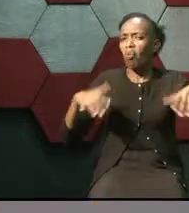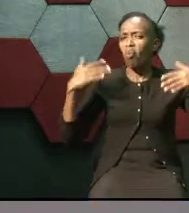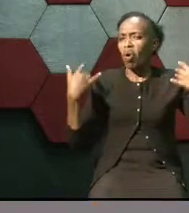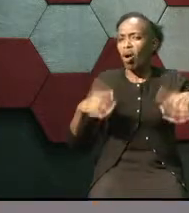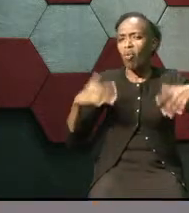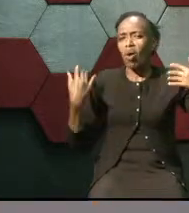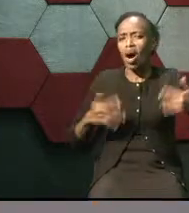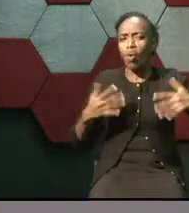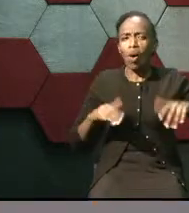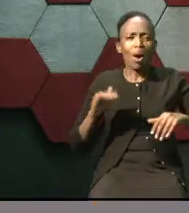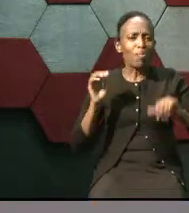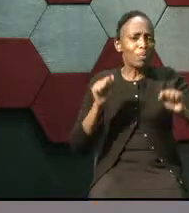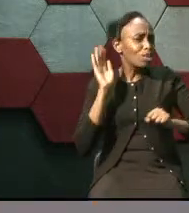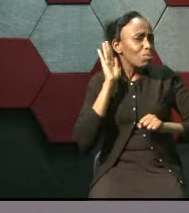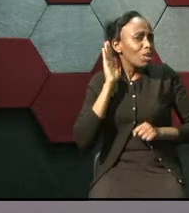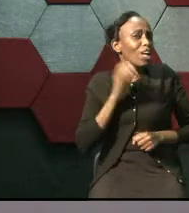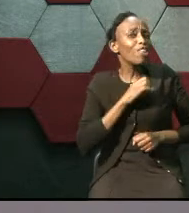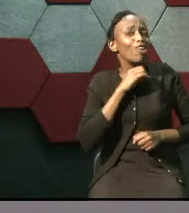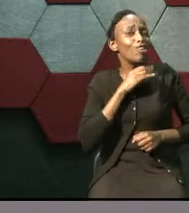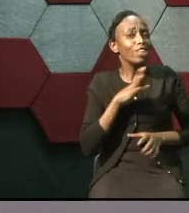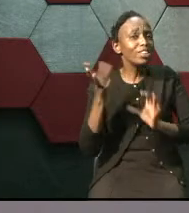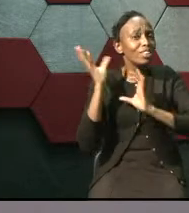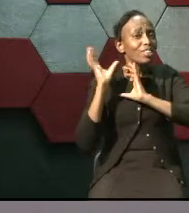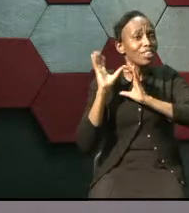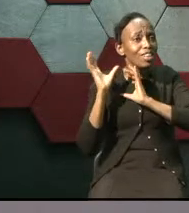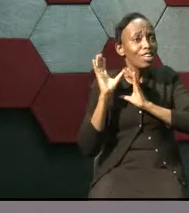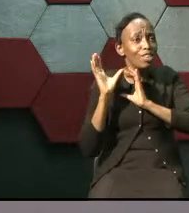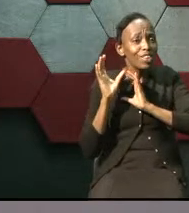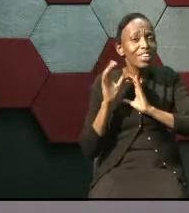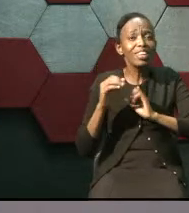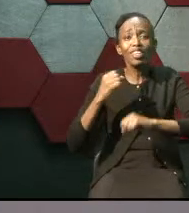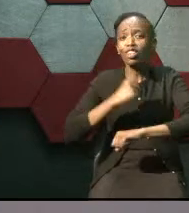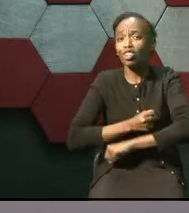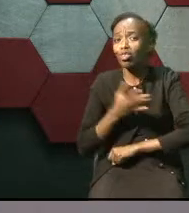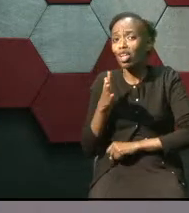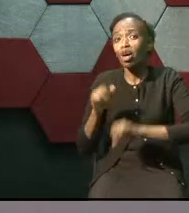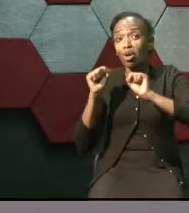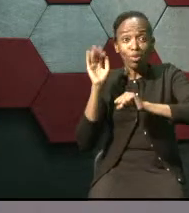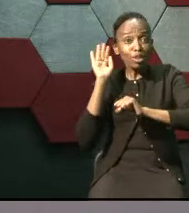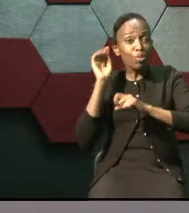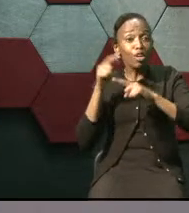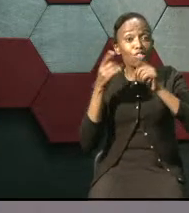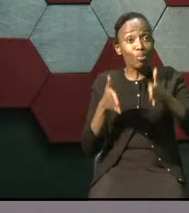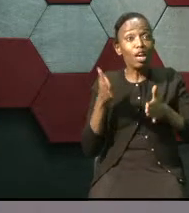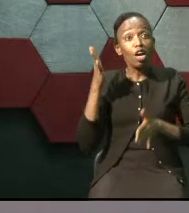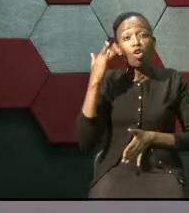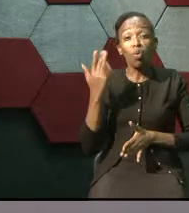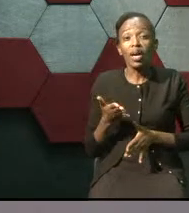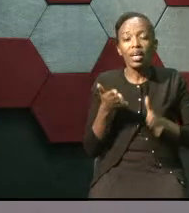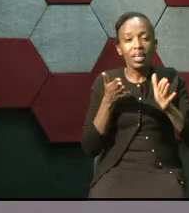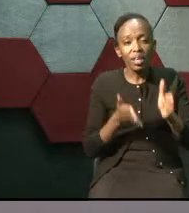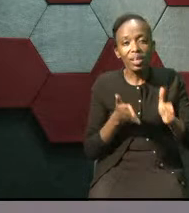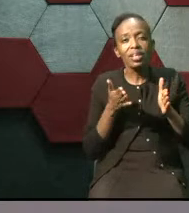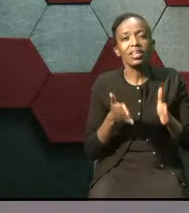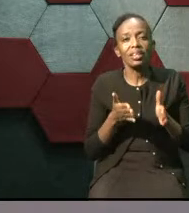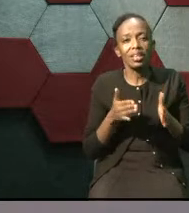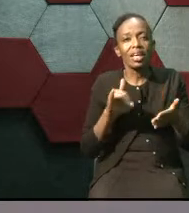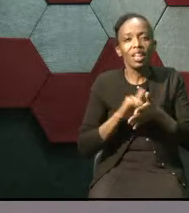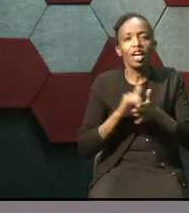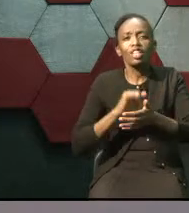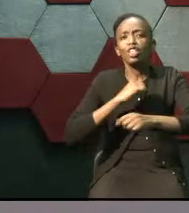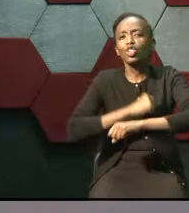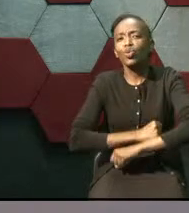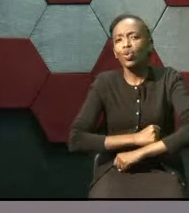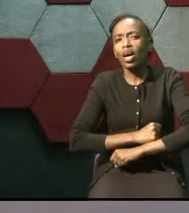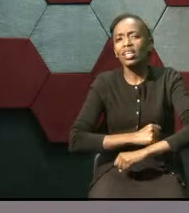Yeah, I can hear the noise in Kilifi County, in St. Thomas Girl. I can hear it from here because that school has done amazing,